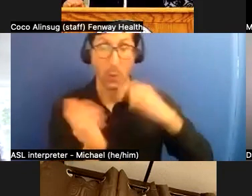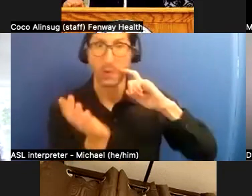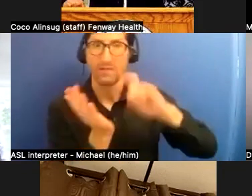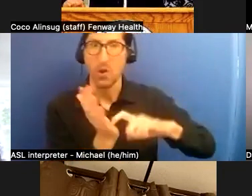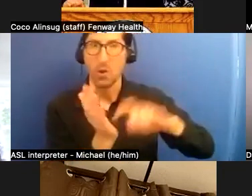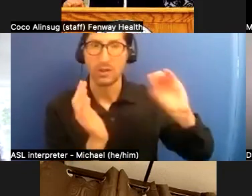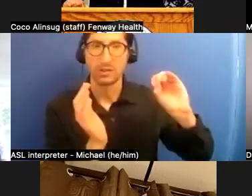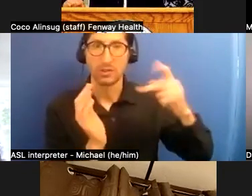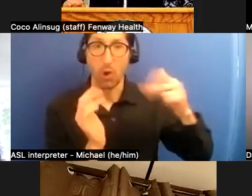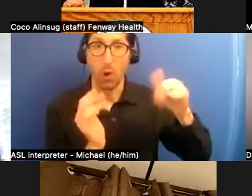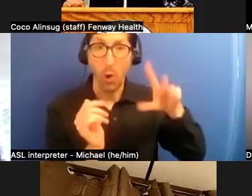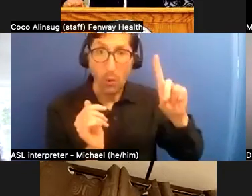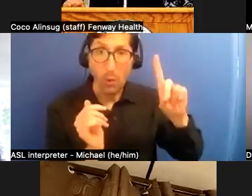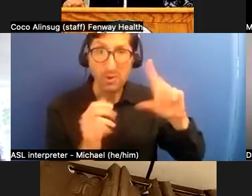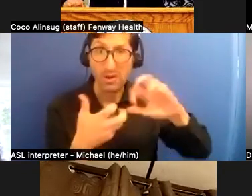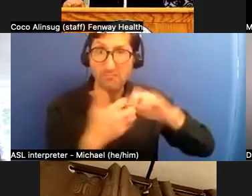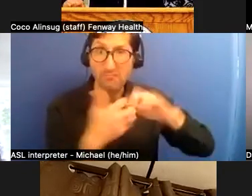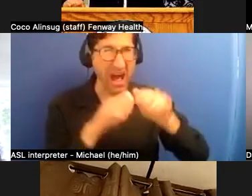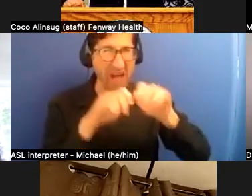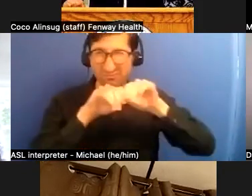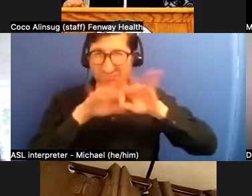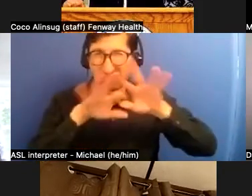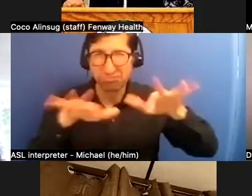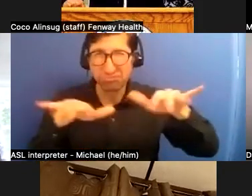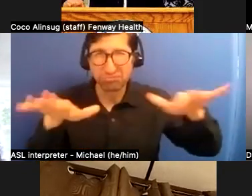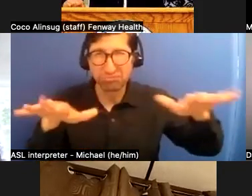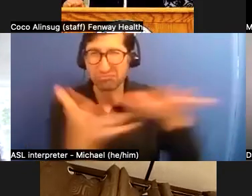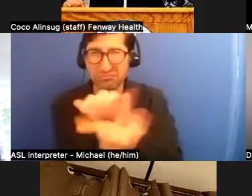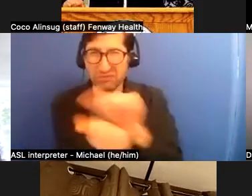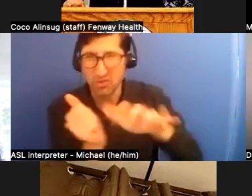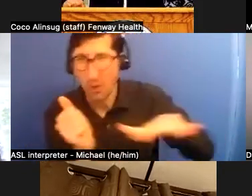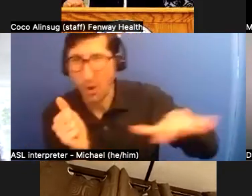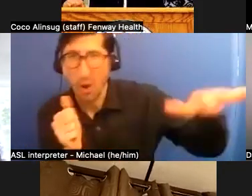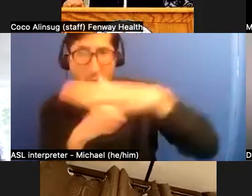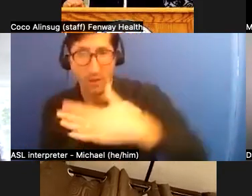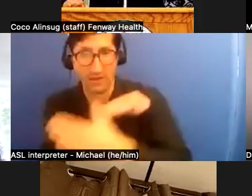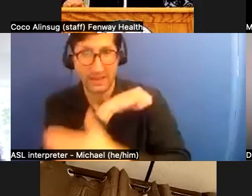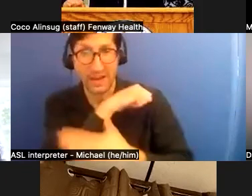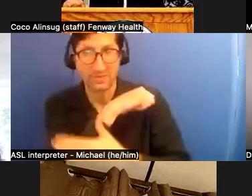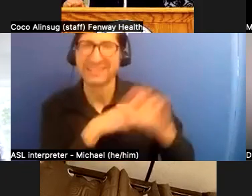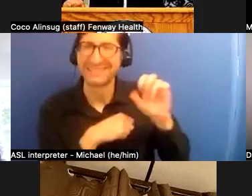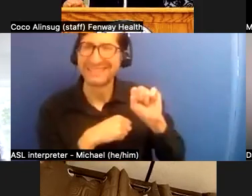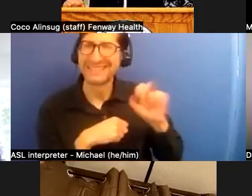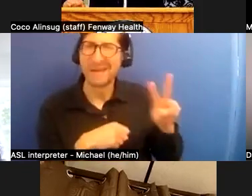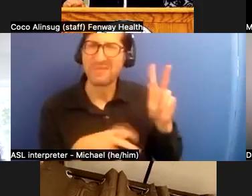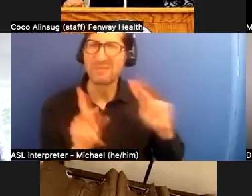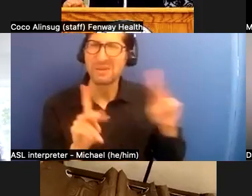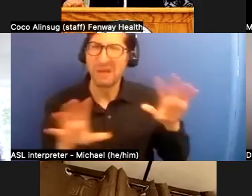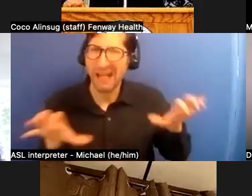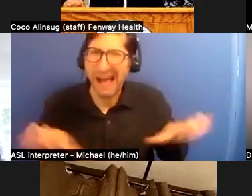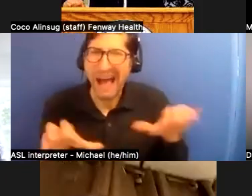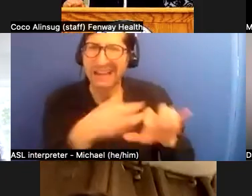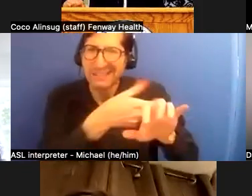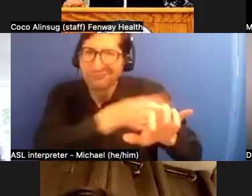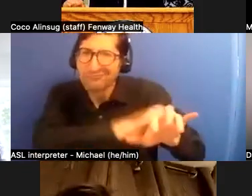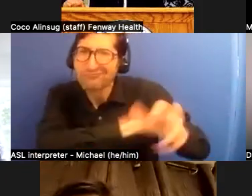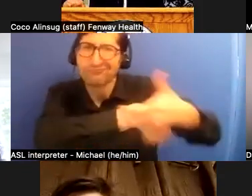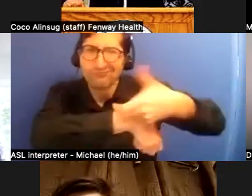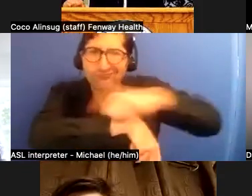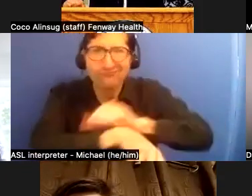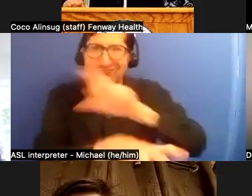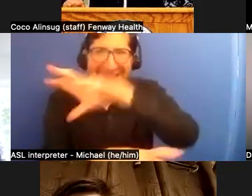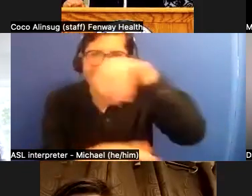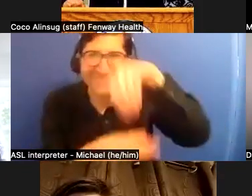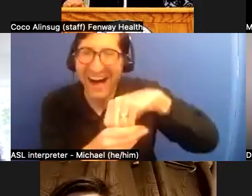the entire country. I think Somerville is well-positioned. It's an active community. You all know this. You're all active yourselves with your feedback and questions and